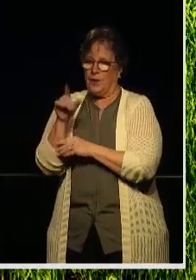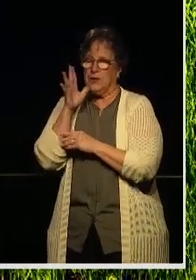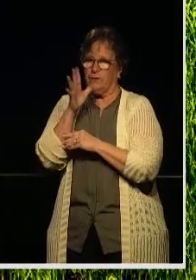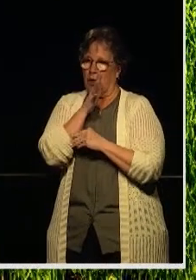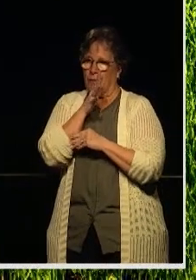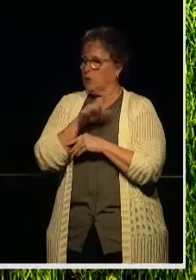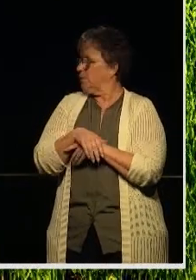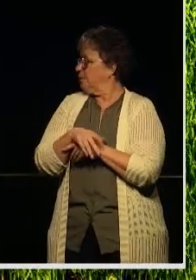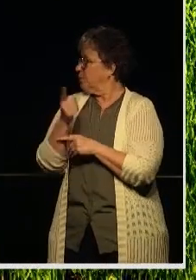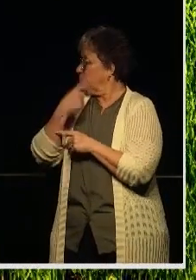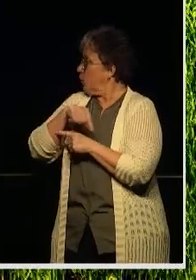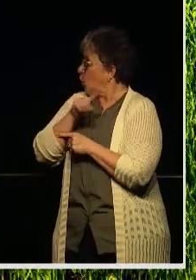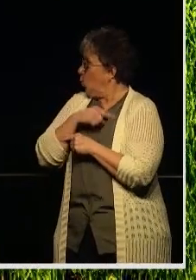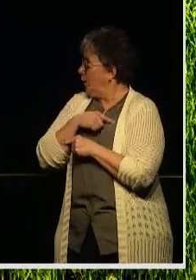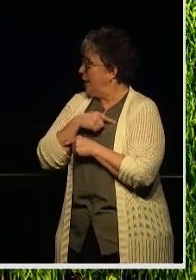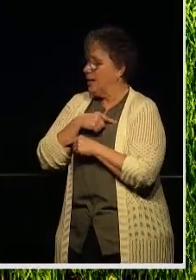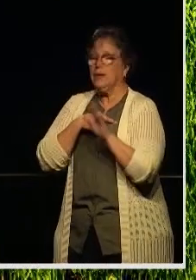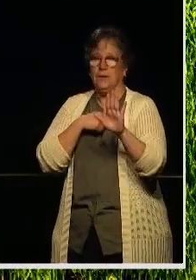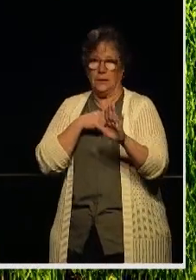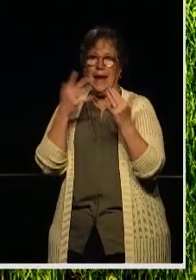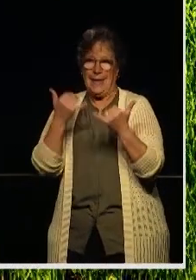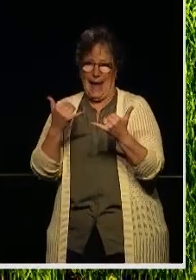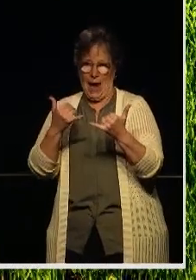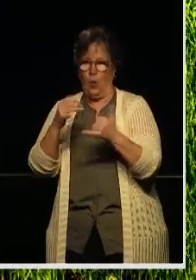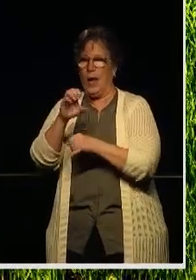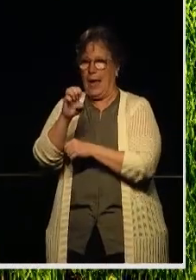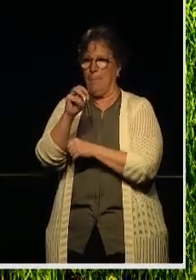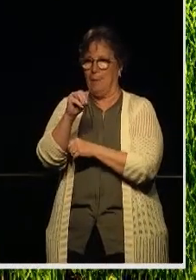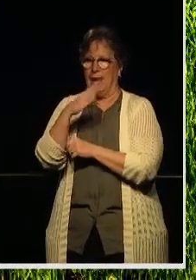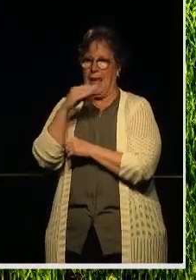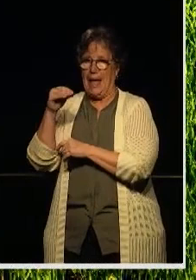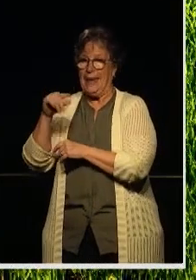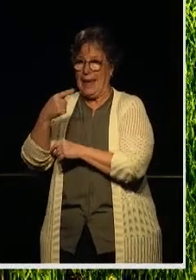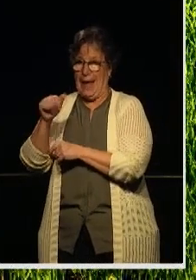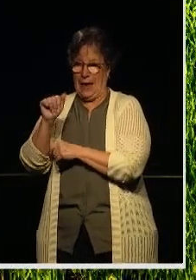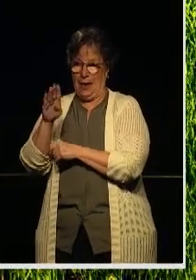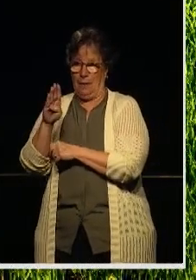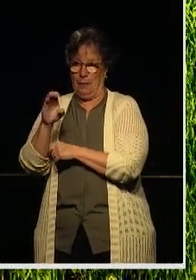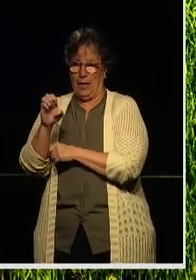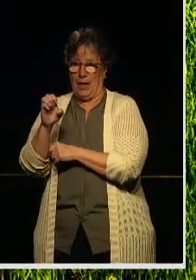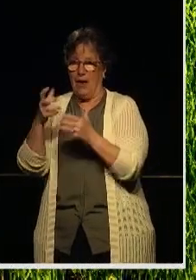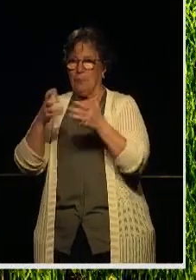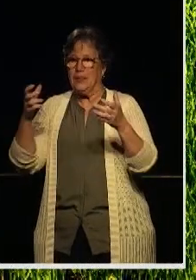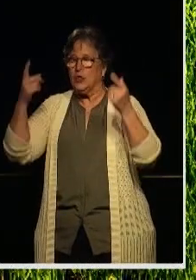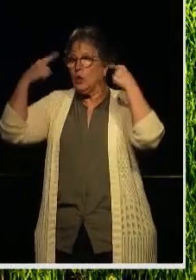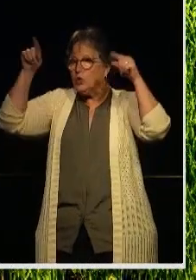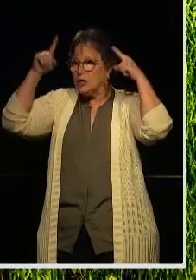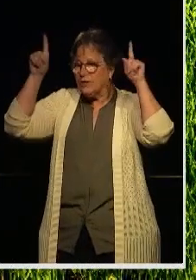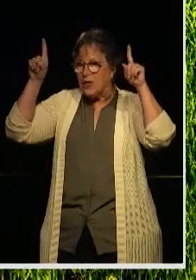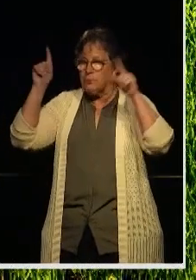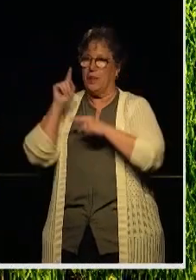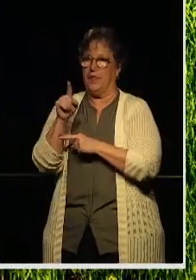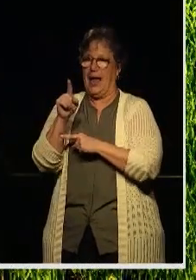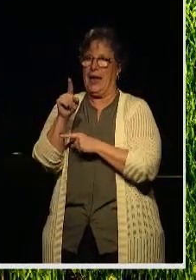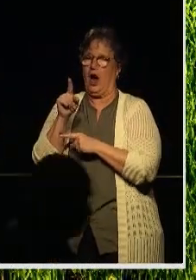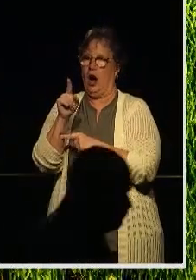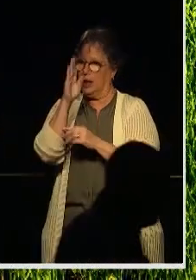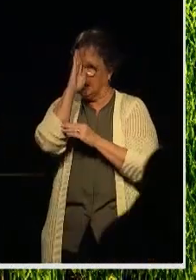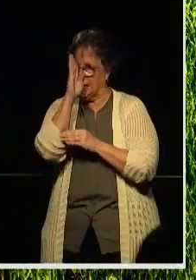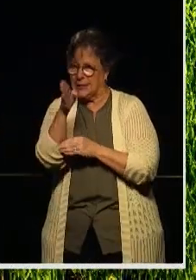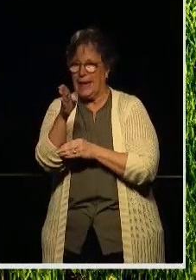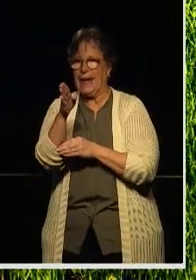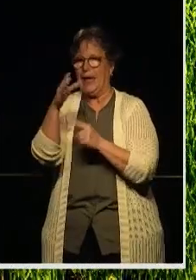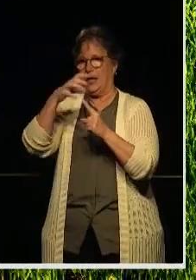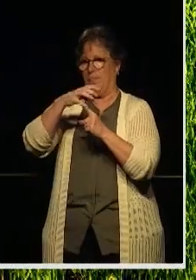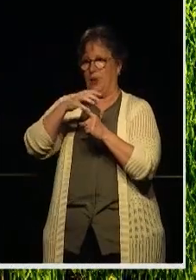Where are Em and Gabe now? Well, they've been so successful with our pilot that they have been able to become a dedicated specialty mushroom farm. They